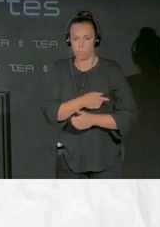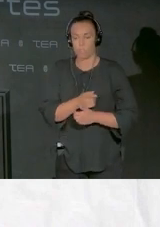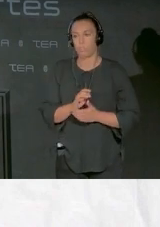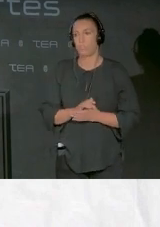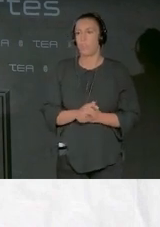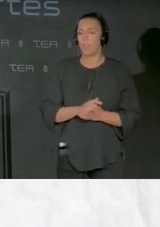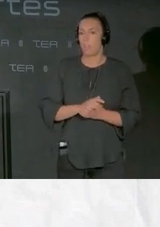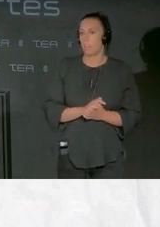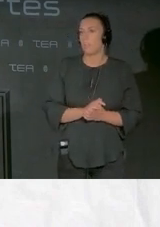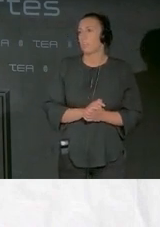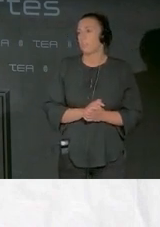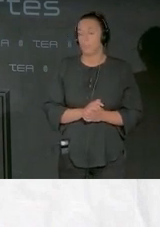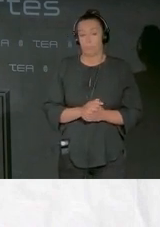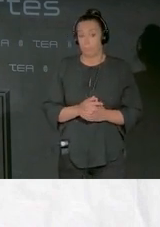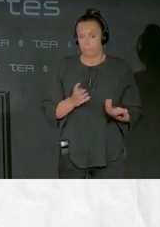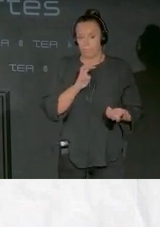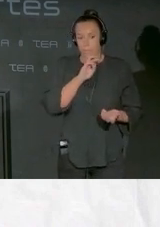products themselves.